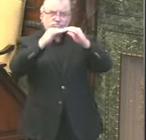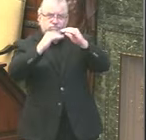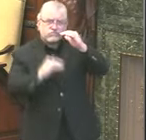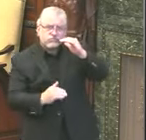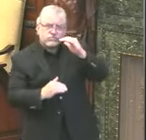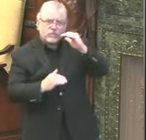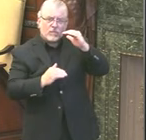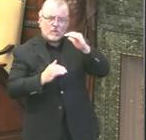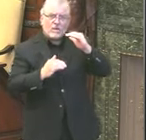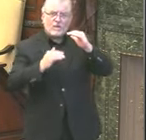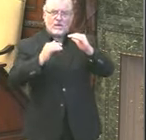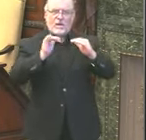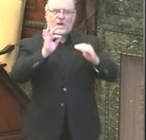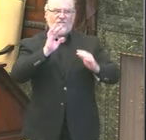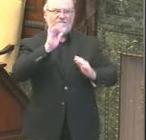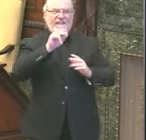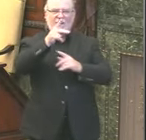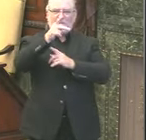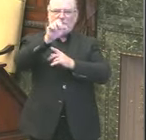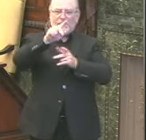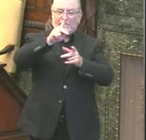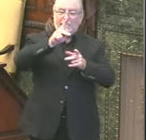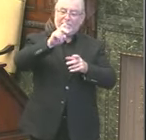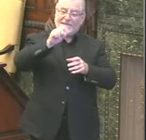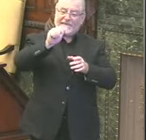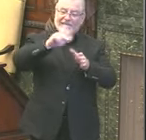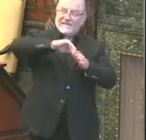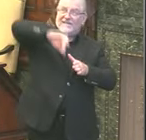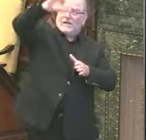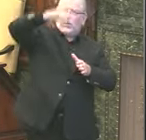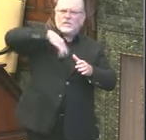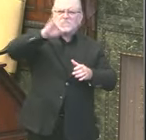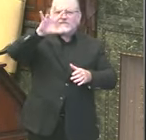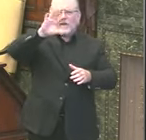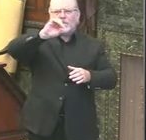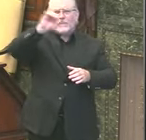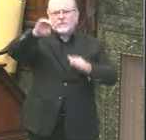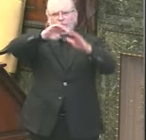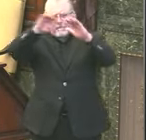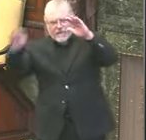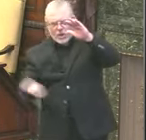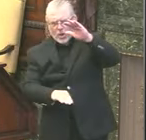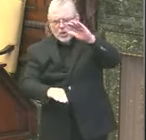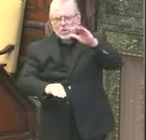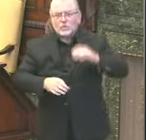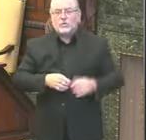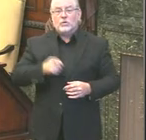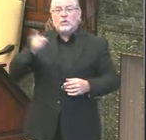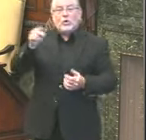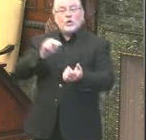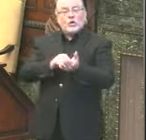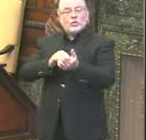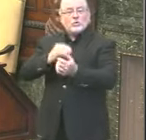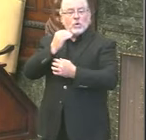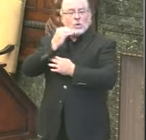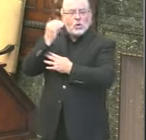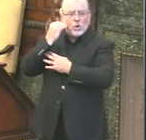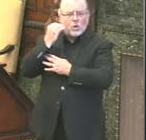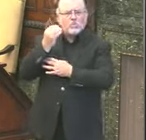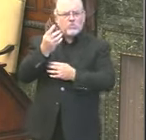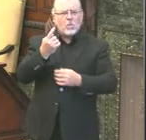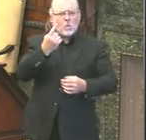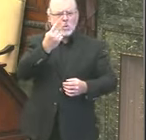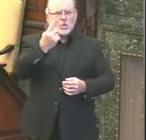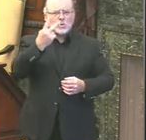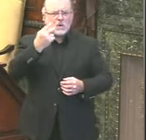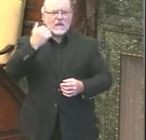In our nursing homes, we're seeing much reduced spread. We're getting about 1 to 2 cases per day, and all the nursing homes combined across the entire city,